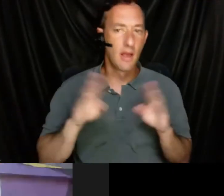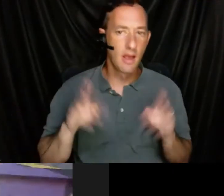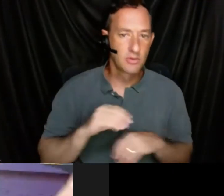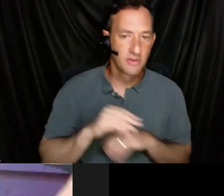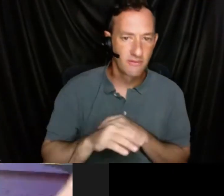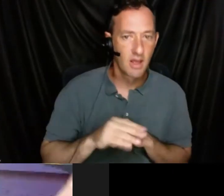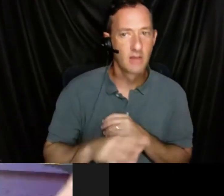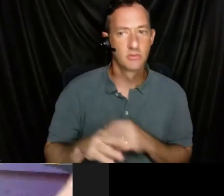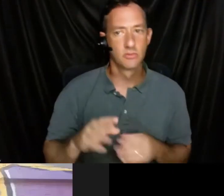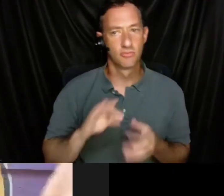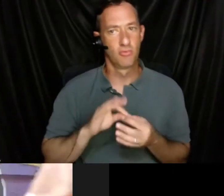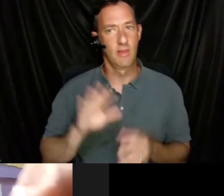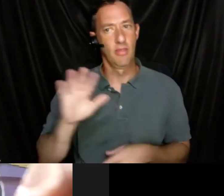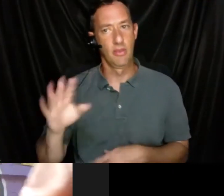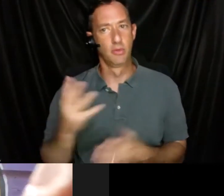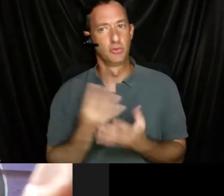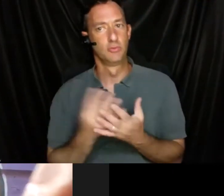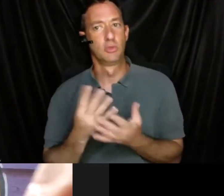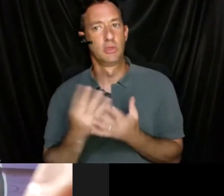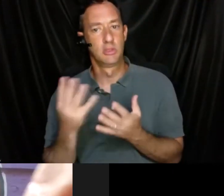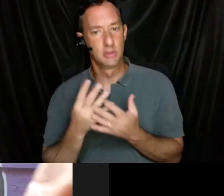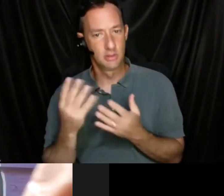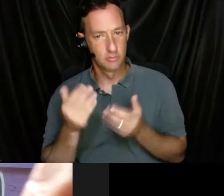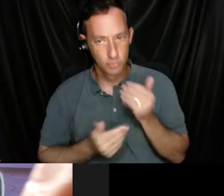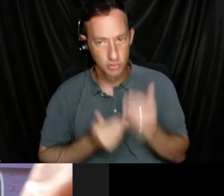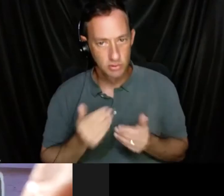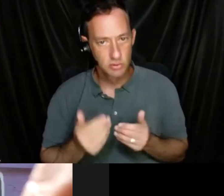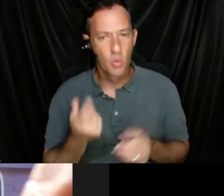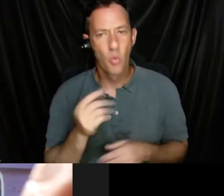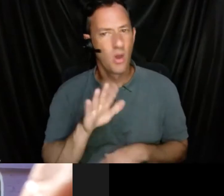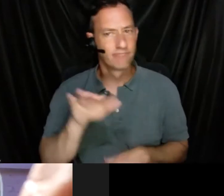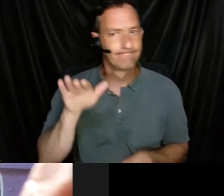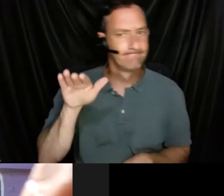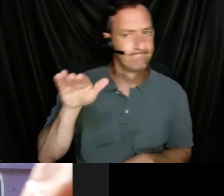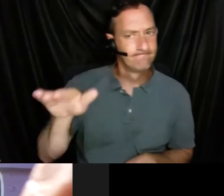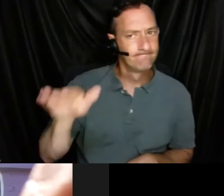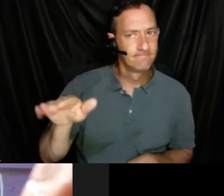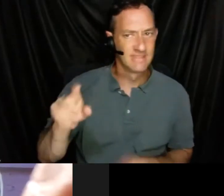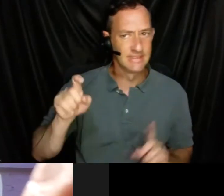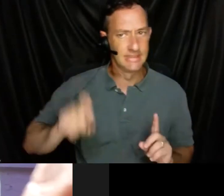they use, what would that request be?